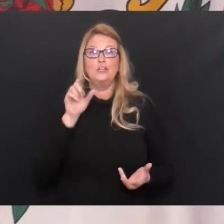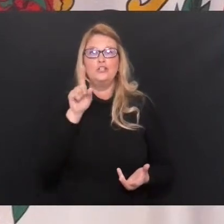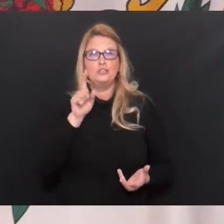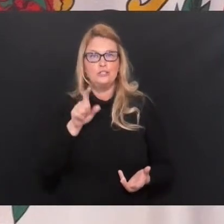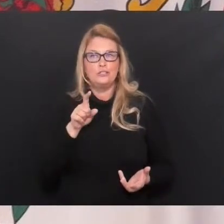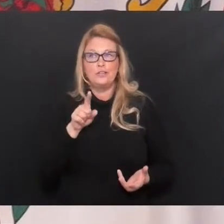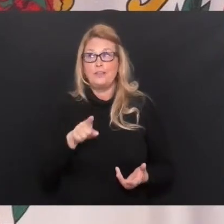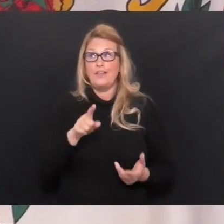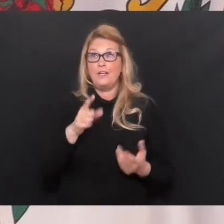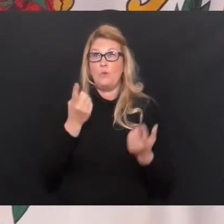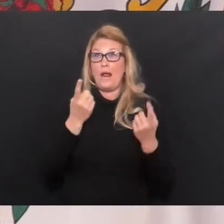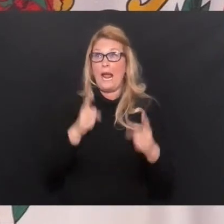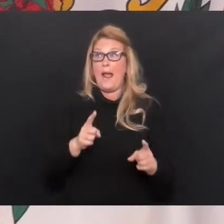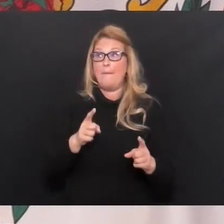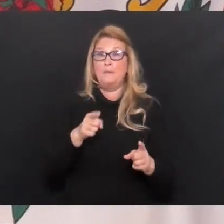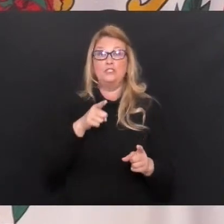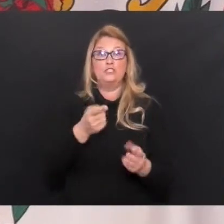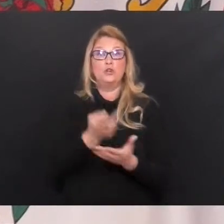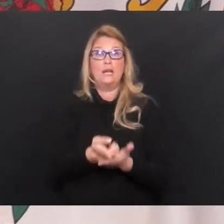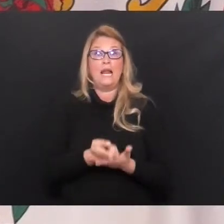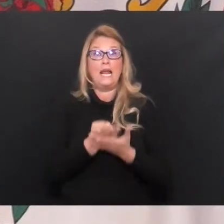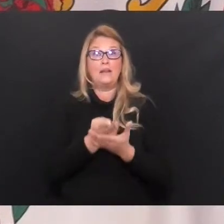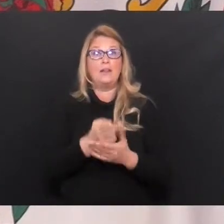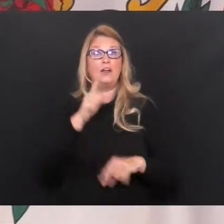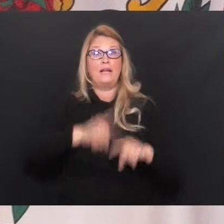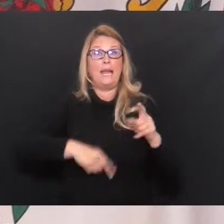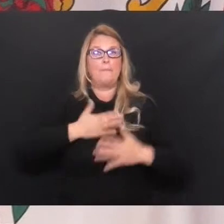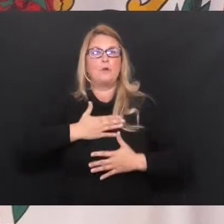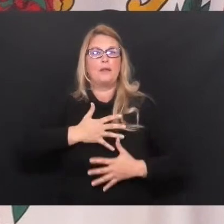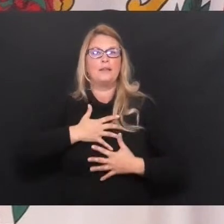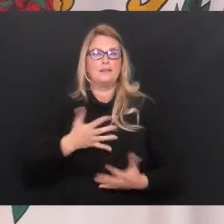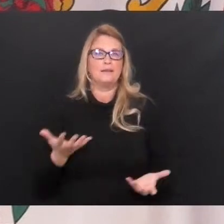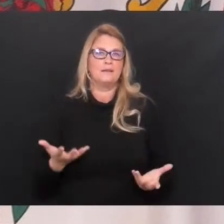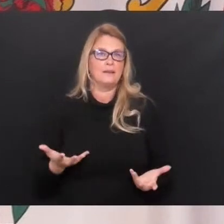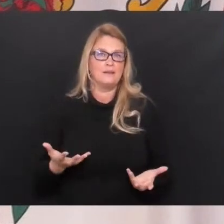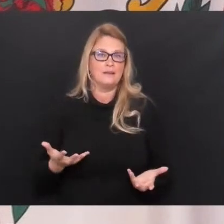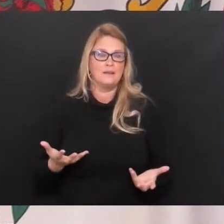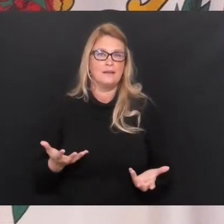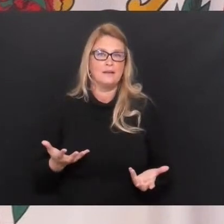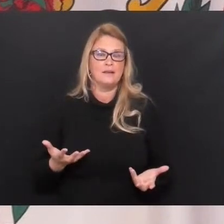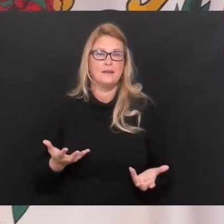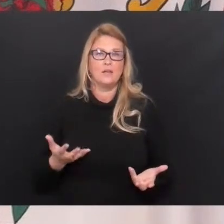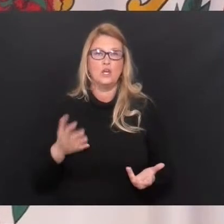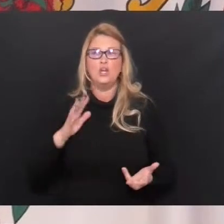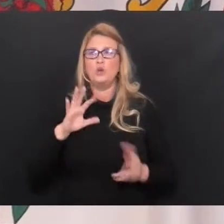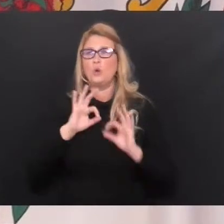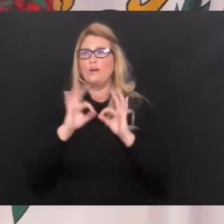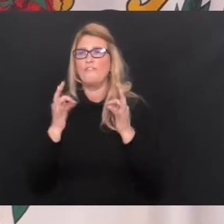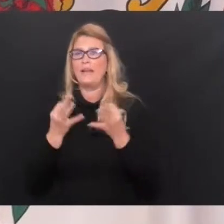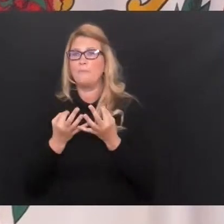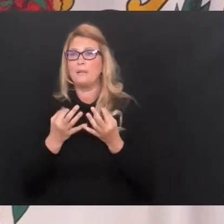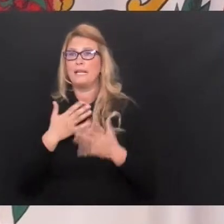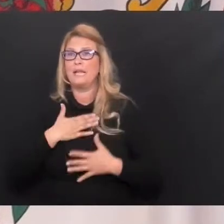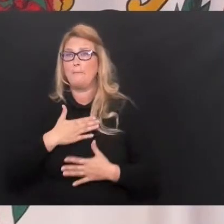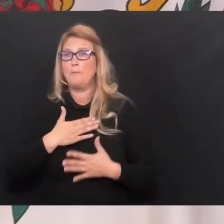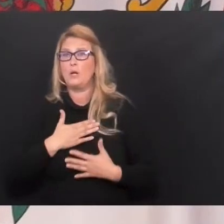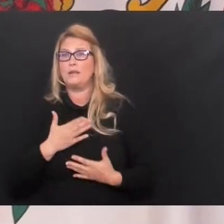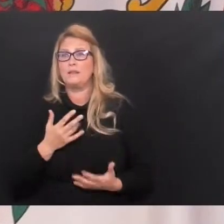vaccine, and then all of a sudden you're laying there gasping for your breath, or one of your loved ones is doing that,